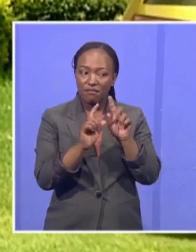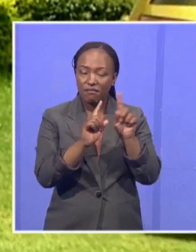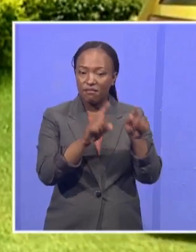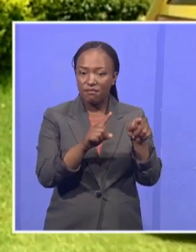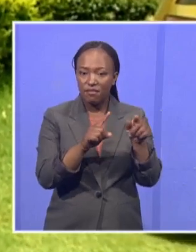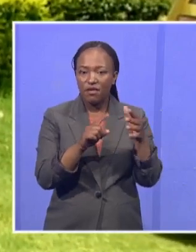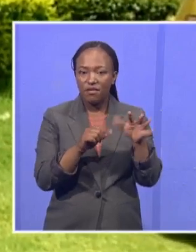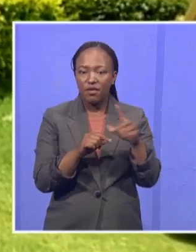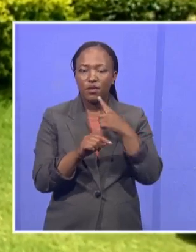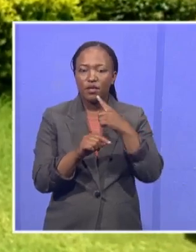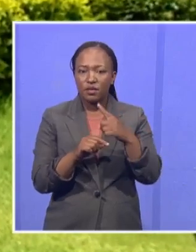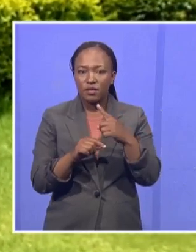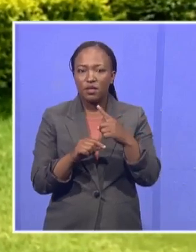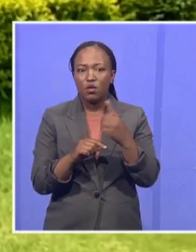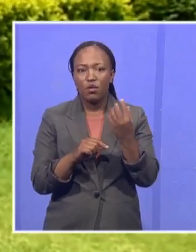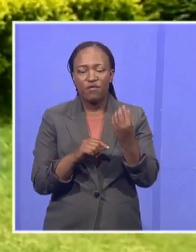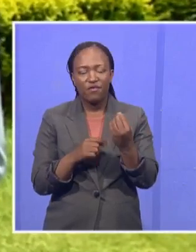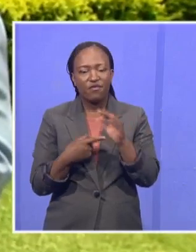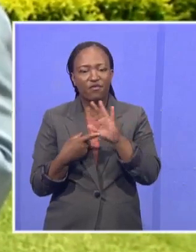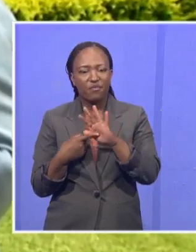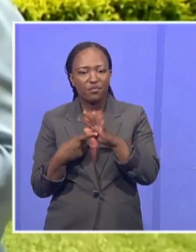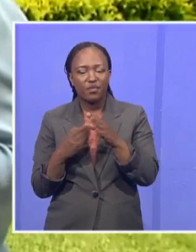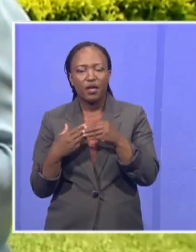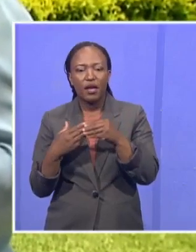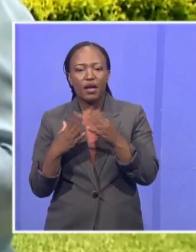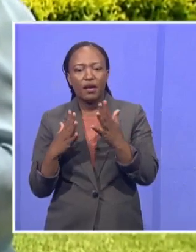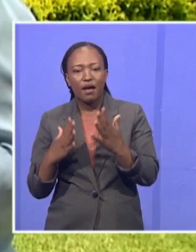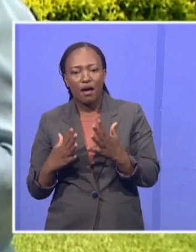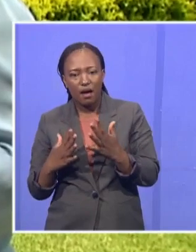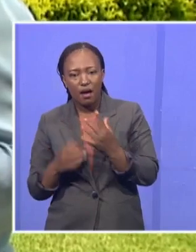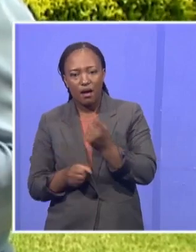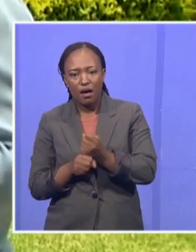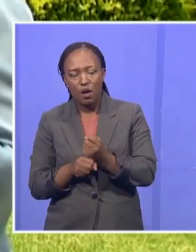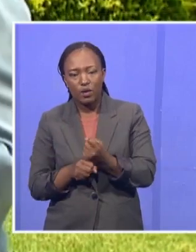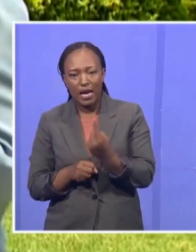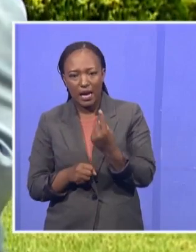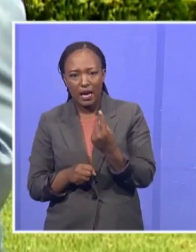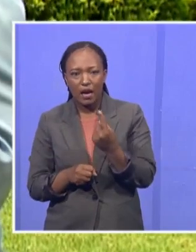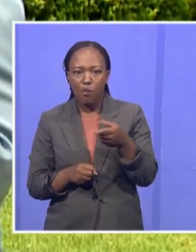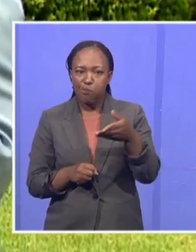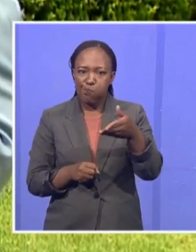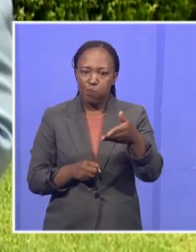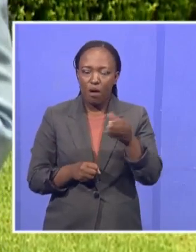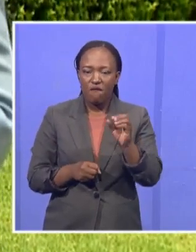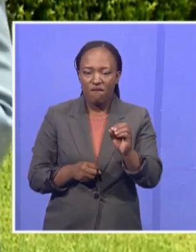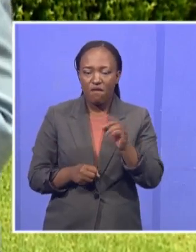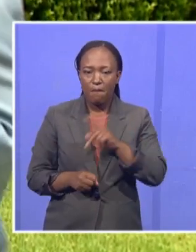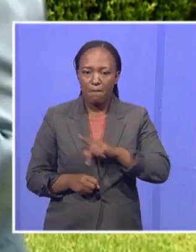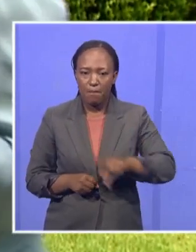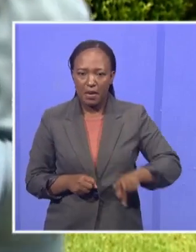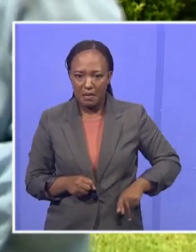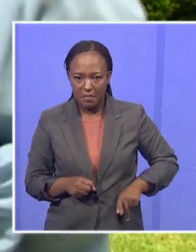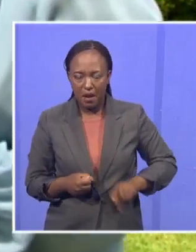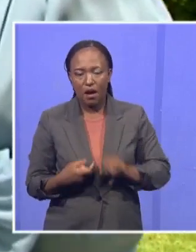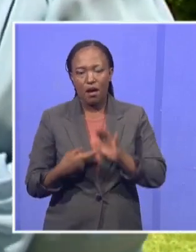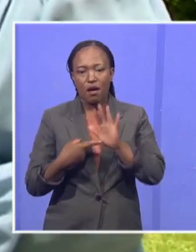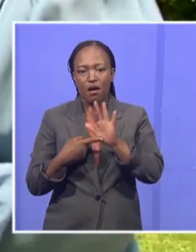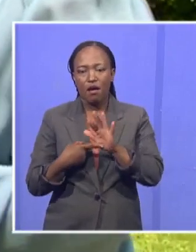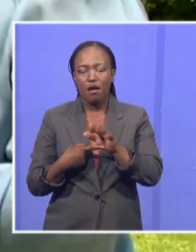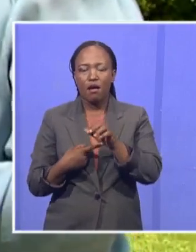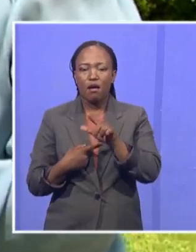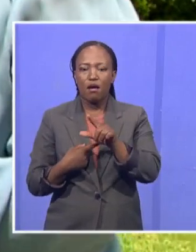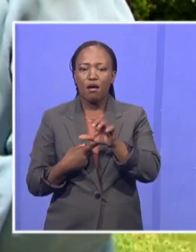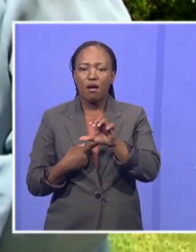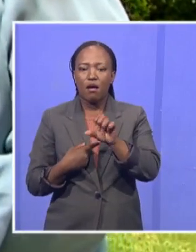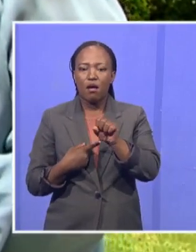said, you've got the leaders from Gauteng that are here, that are led by the Premier Panyaza Lesufi. Of course,